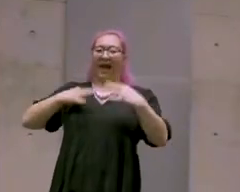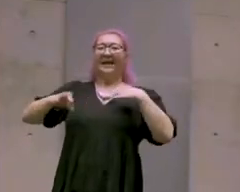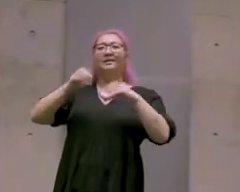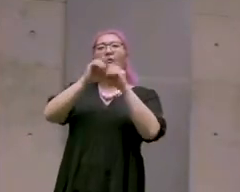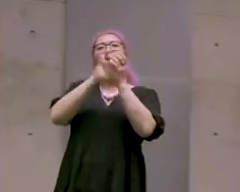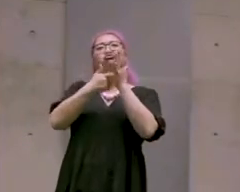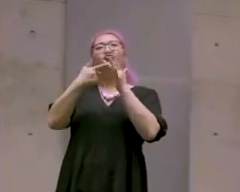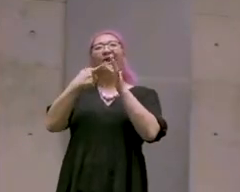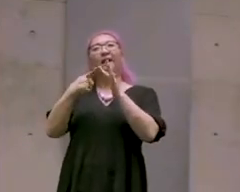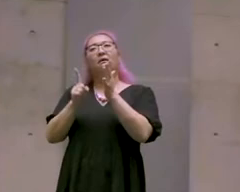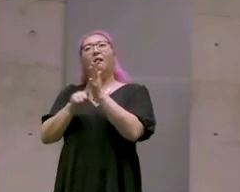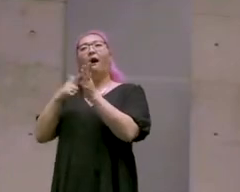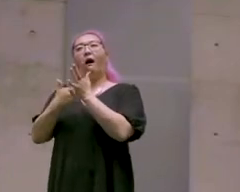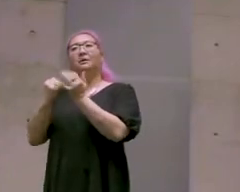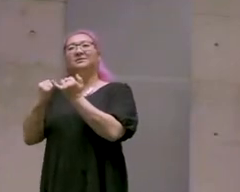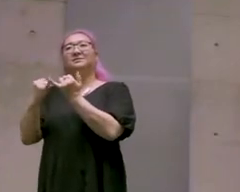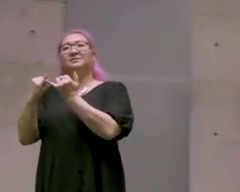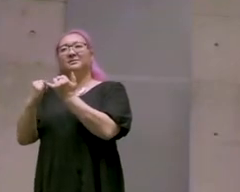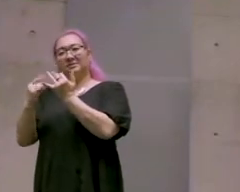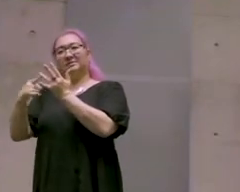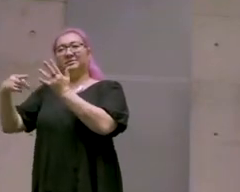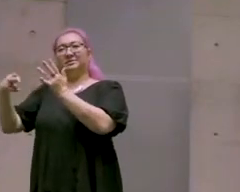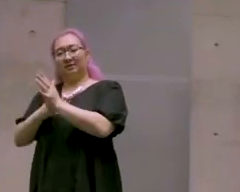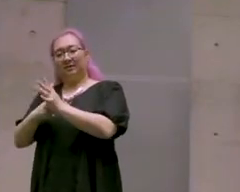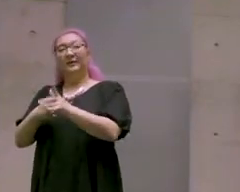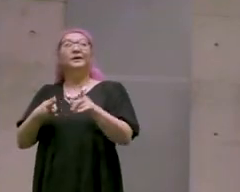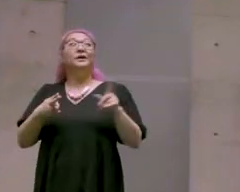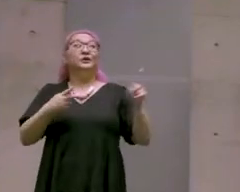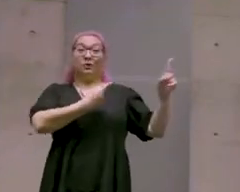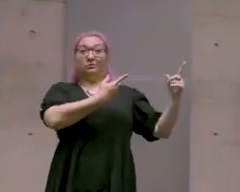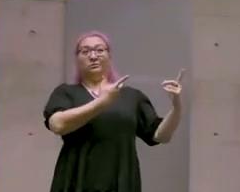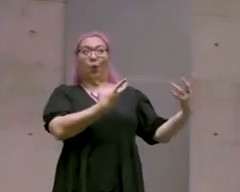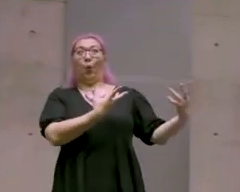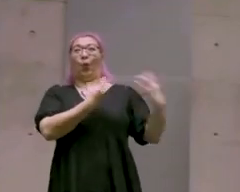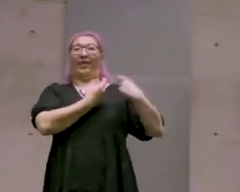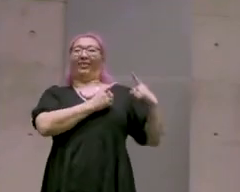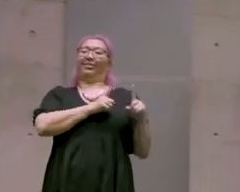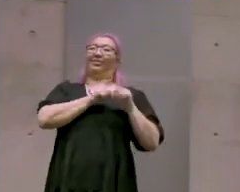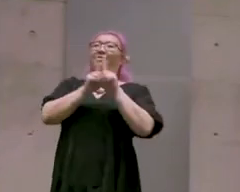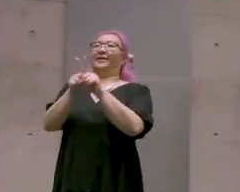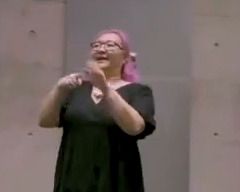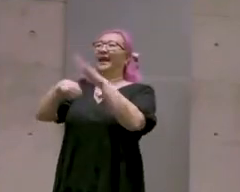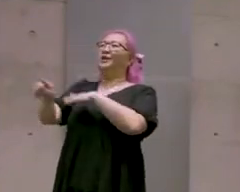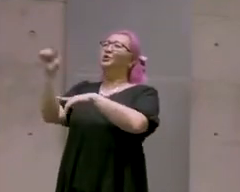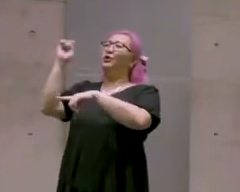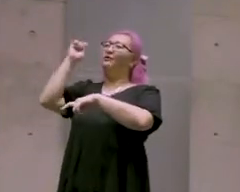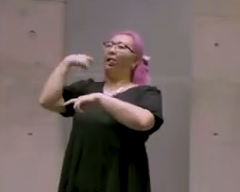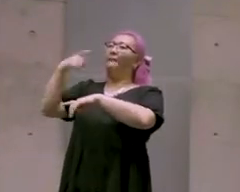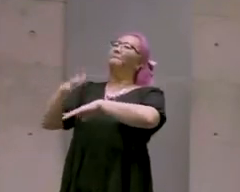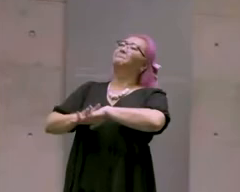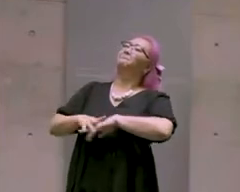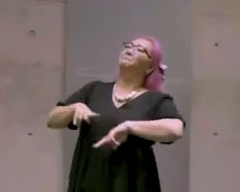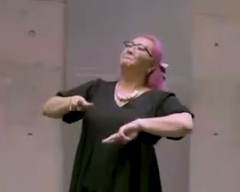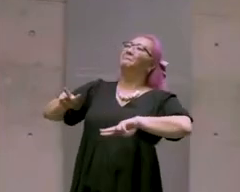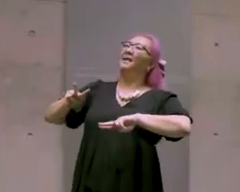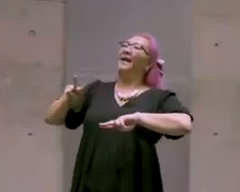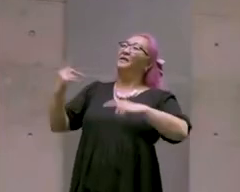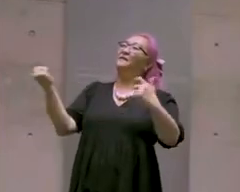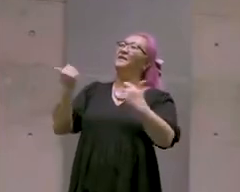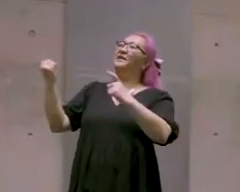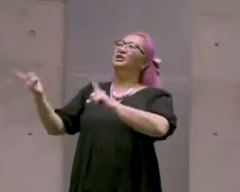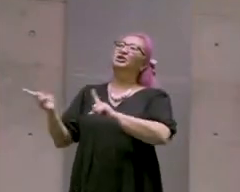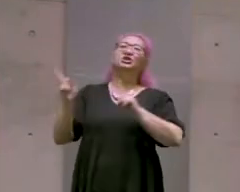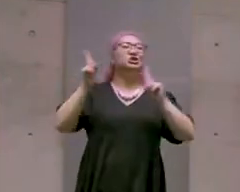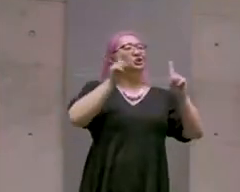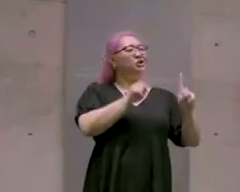Wick vibe to it, maybe. And he basically tricked me. He took me to see that movie, and then we came out, and he was like, you know what, Mike? Just pulling an idea out of nowhere.